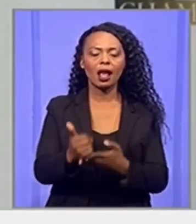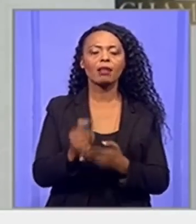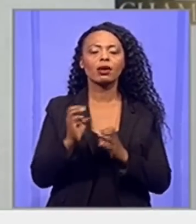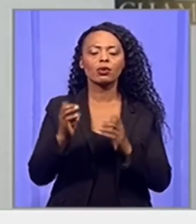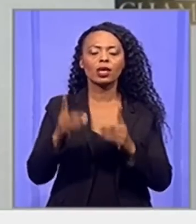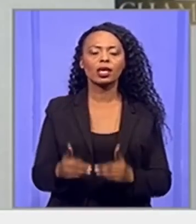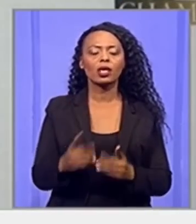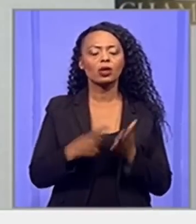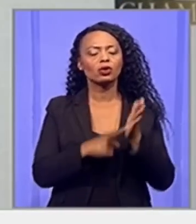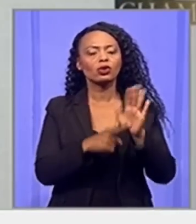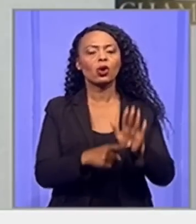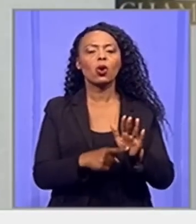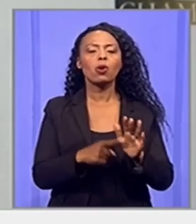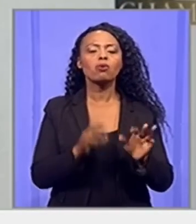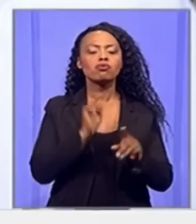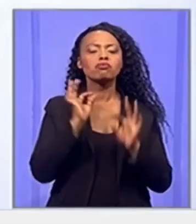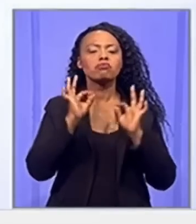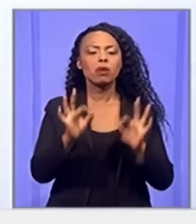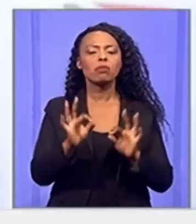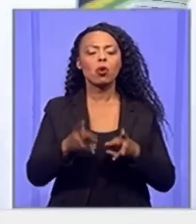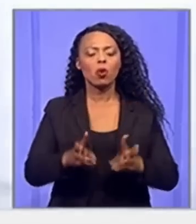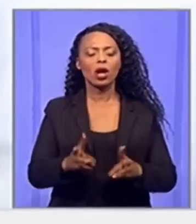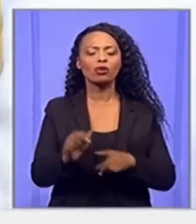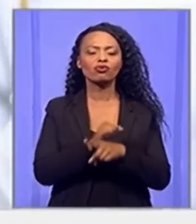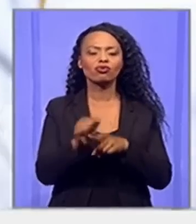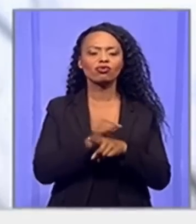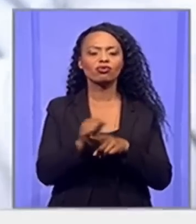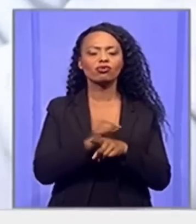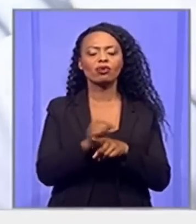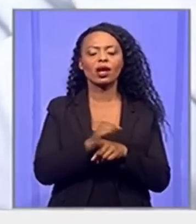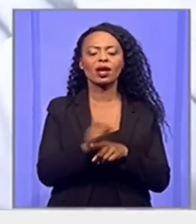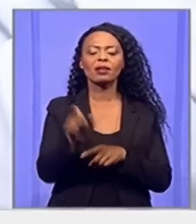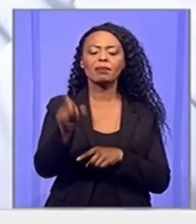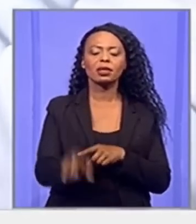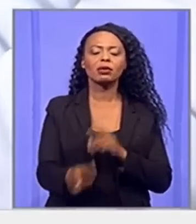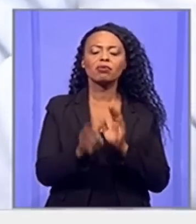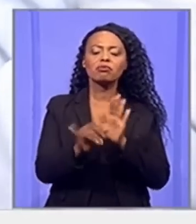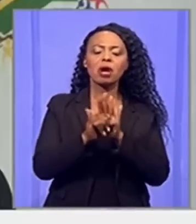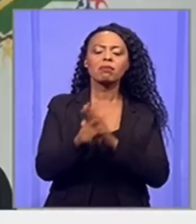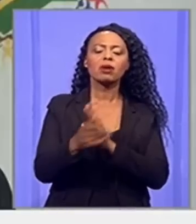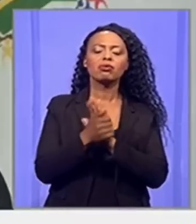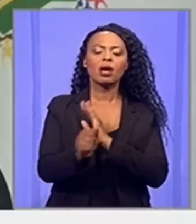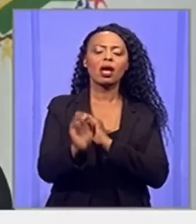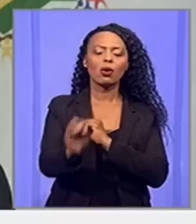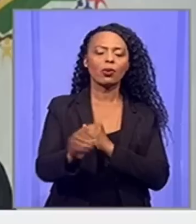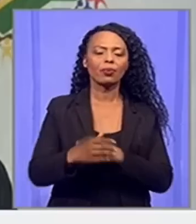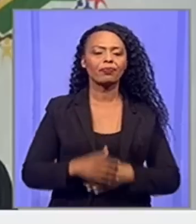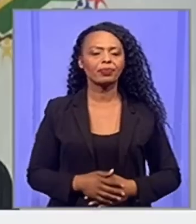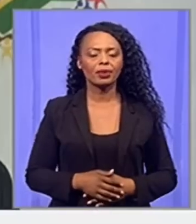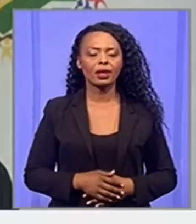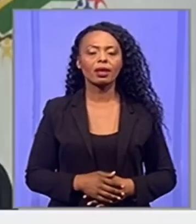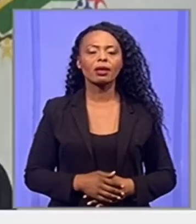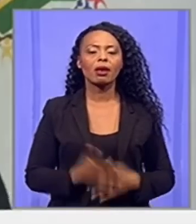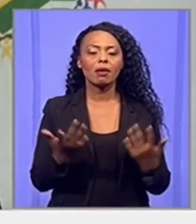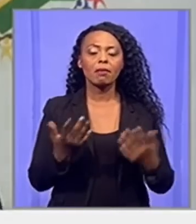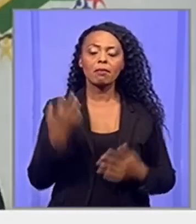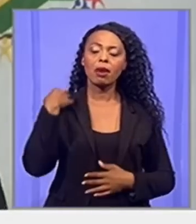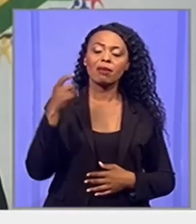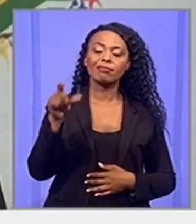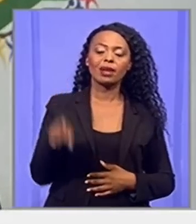is the proper way to train a talented learner. It is long overdue. I think now that we've got a minister who